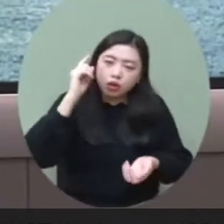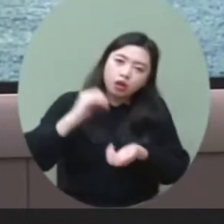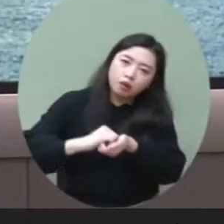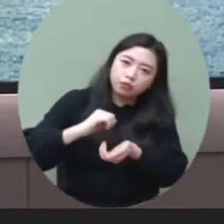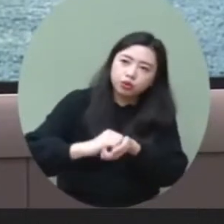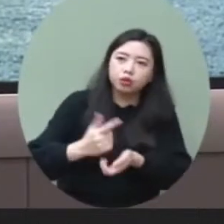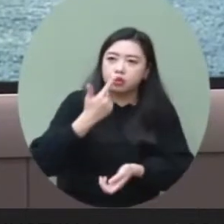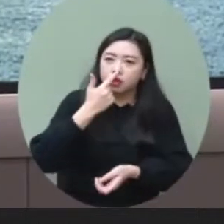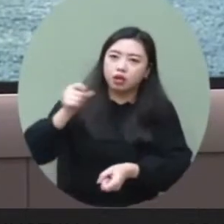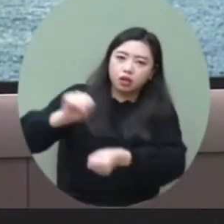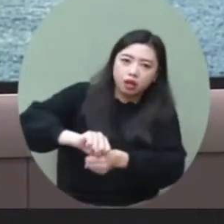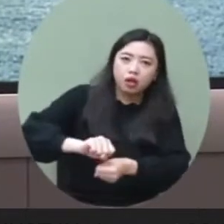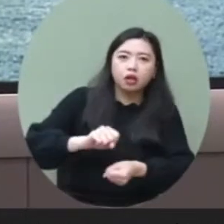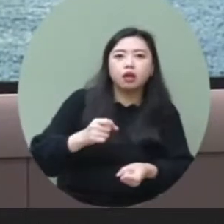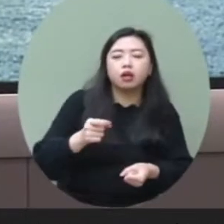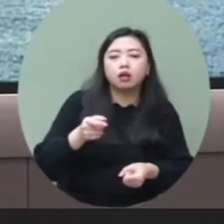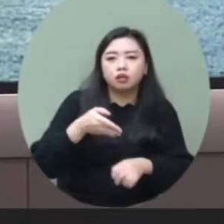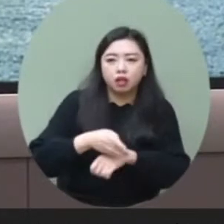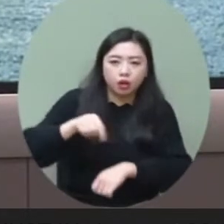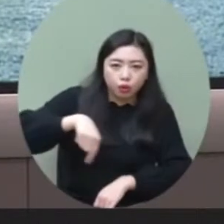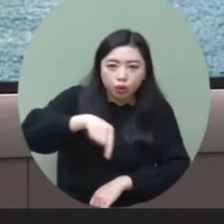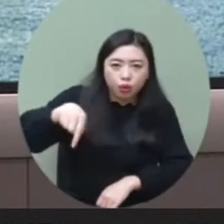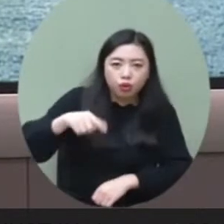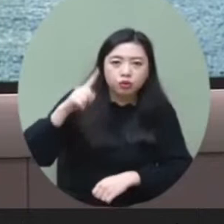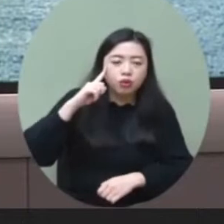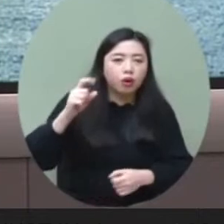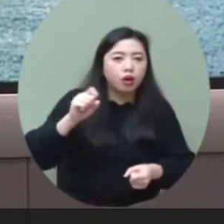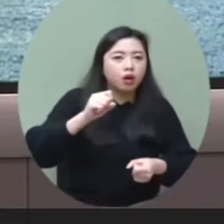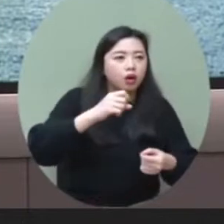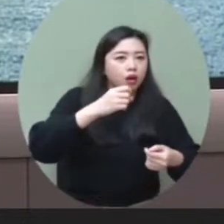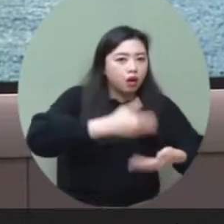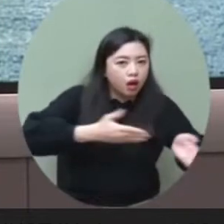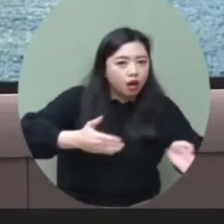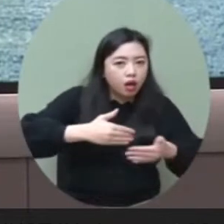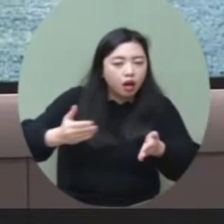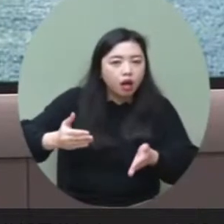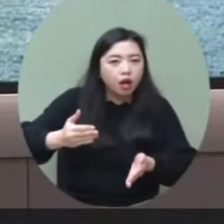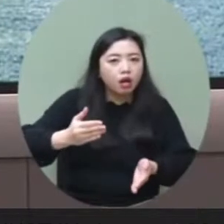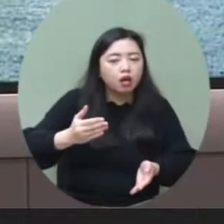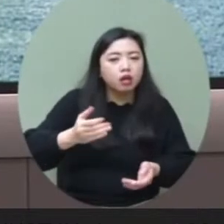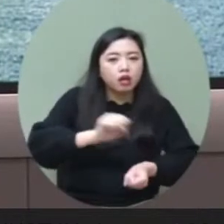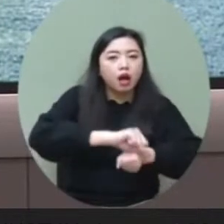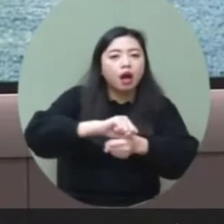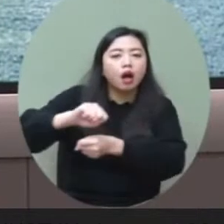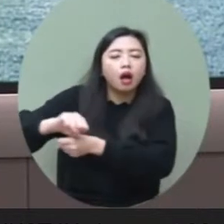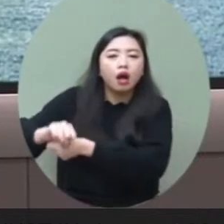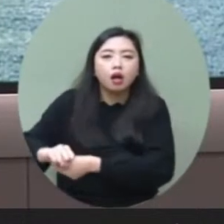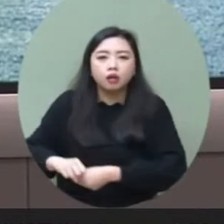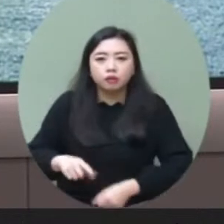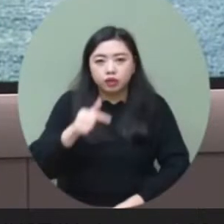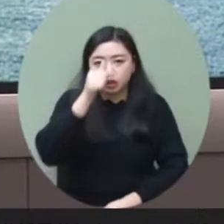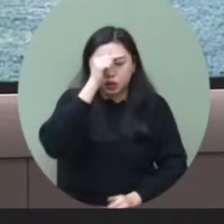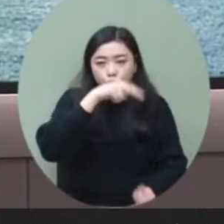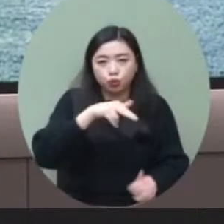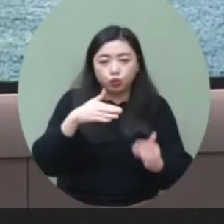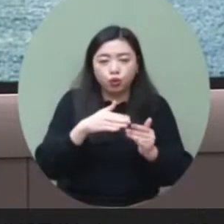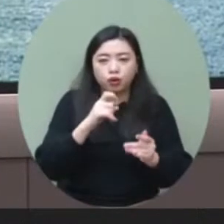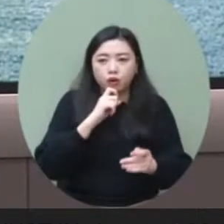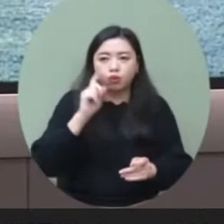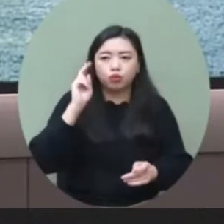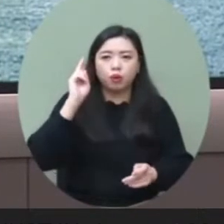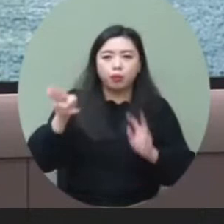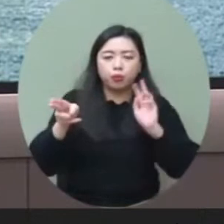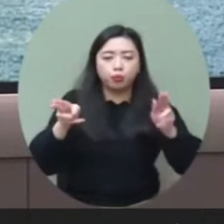increasing the number of beds to cope with the needs, and together with the government, we are increasing the number of community